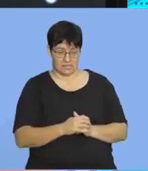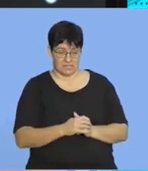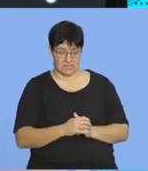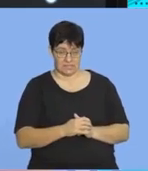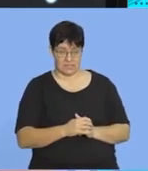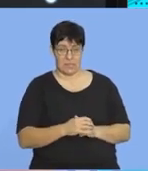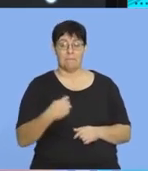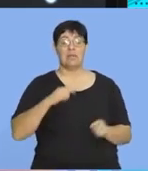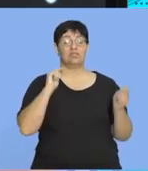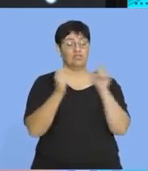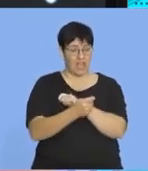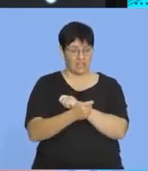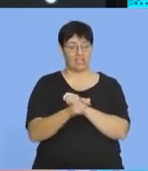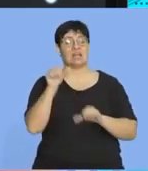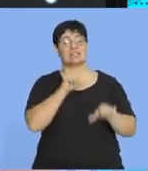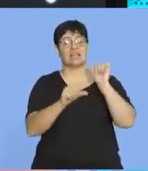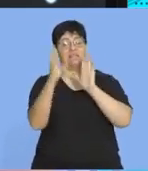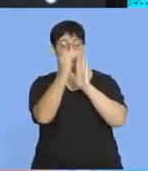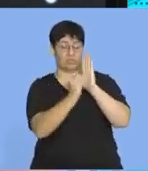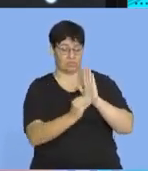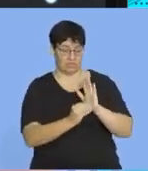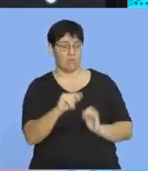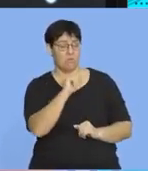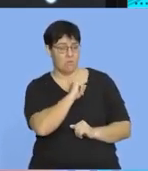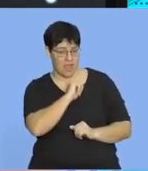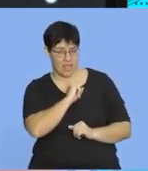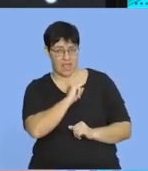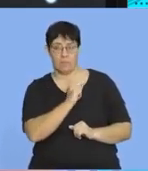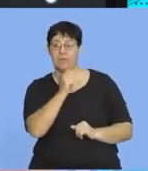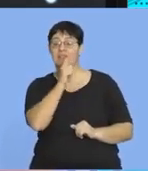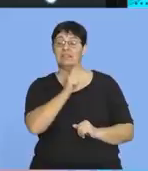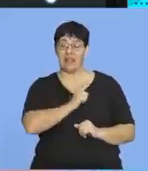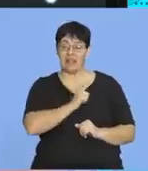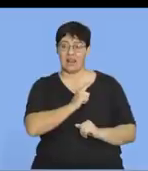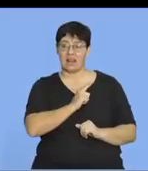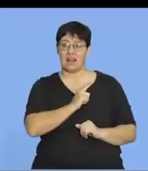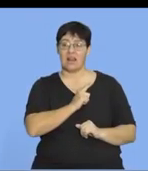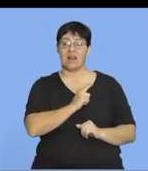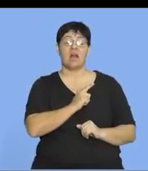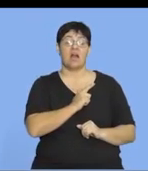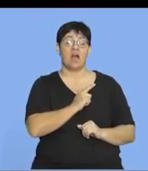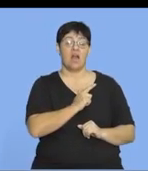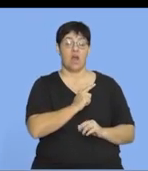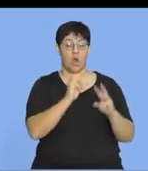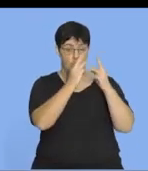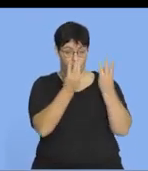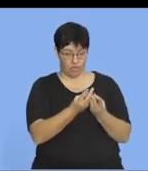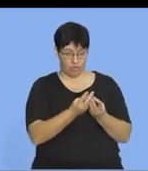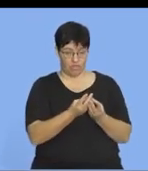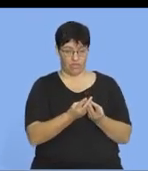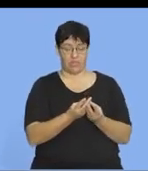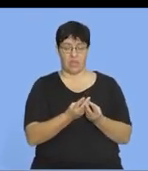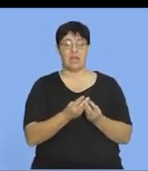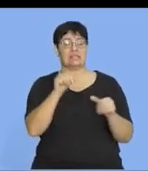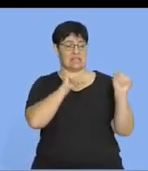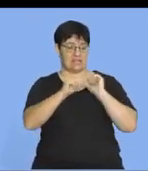want. I'm changing it to scientific notation because they tell me that the radius of the Earth